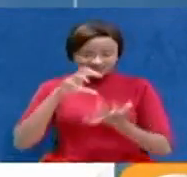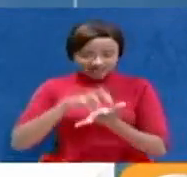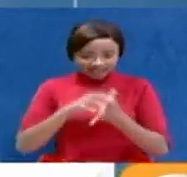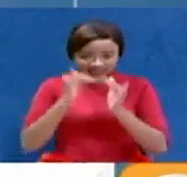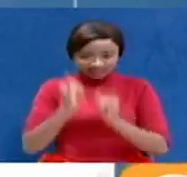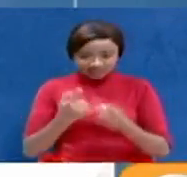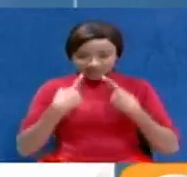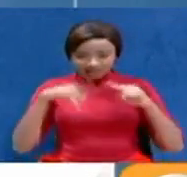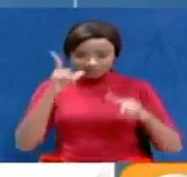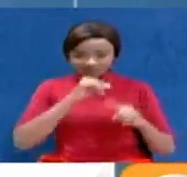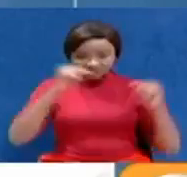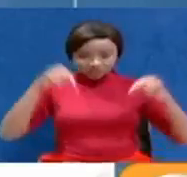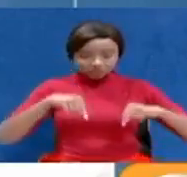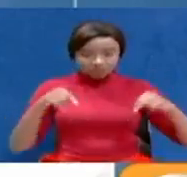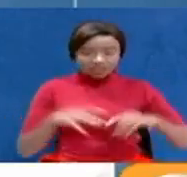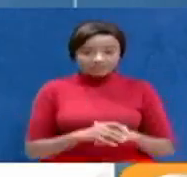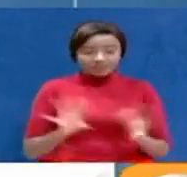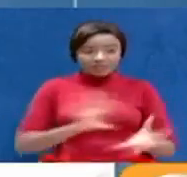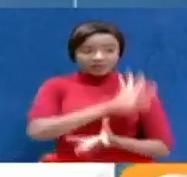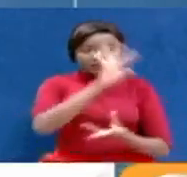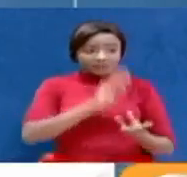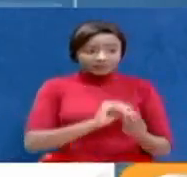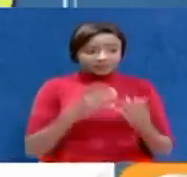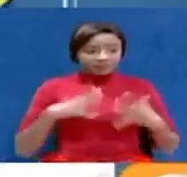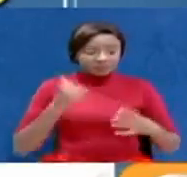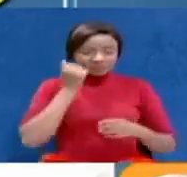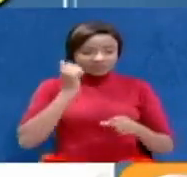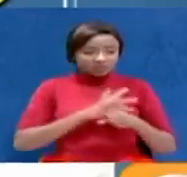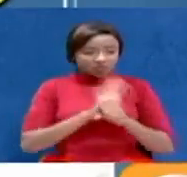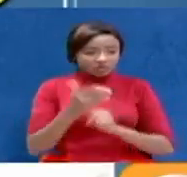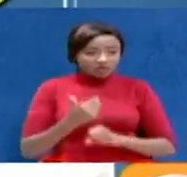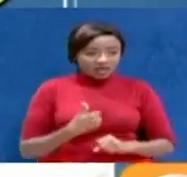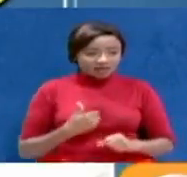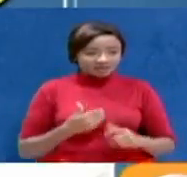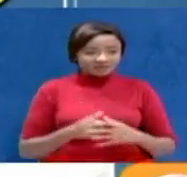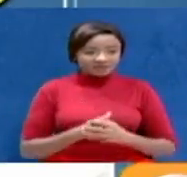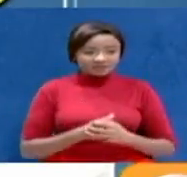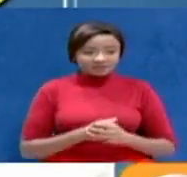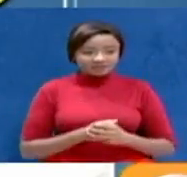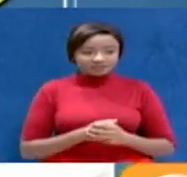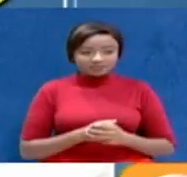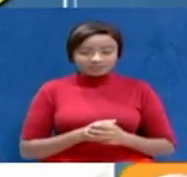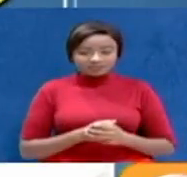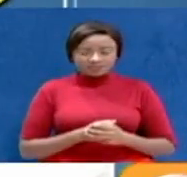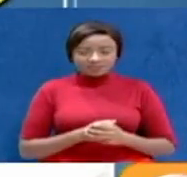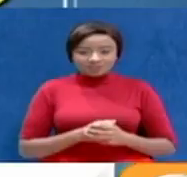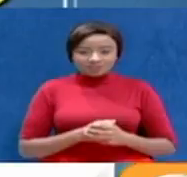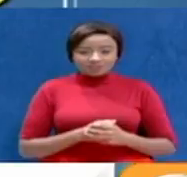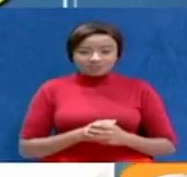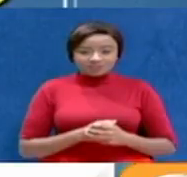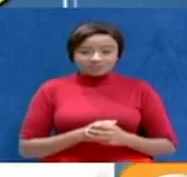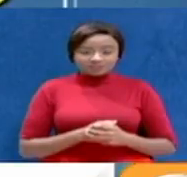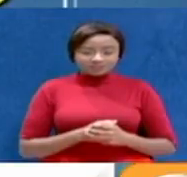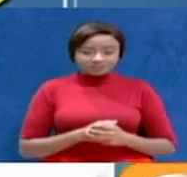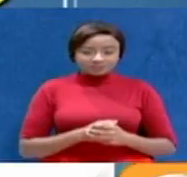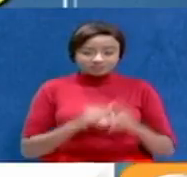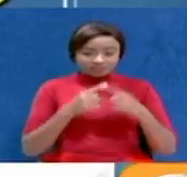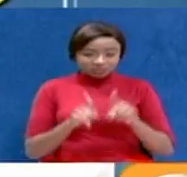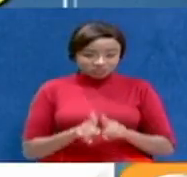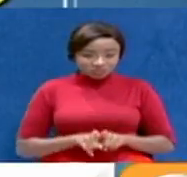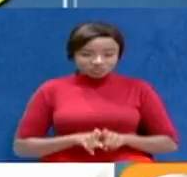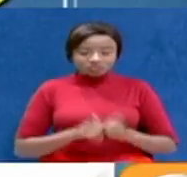COVID-19 cases were reported today, bringing the total of those infected in the country to 3,594 persons. But as the numbers